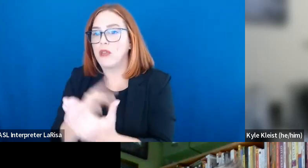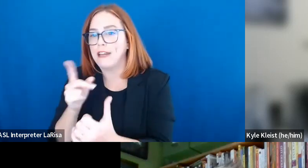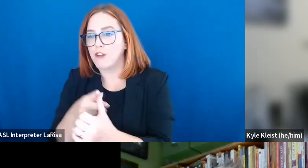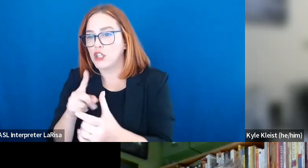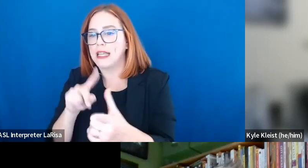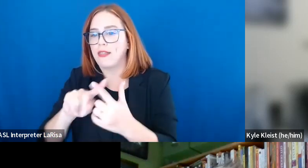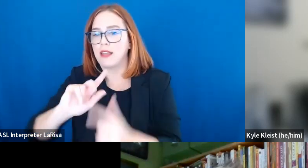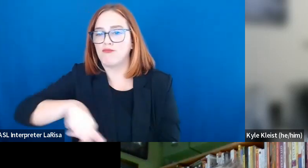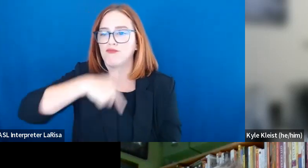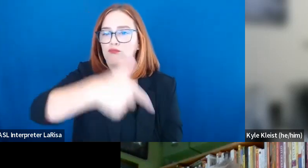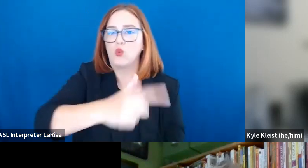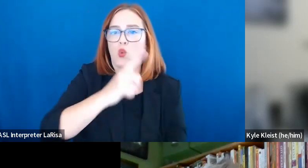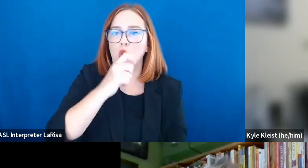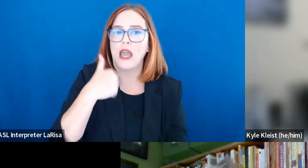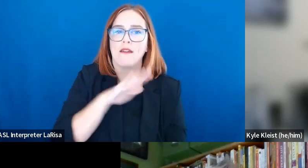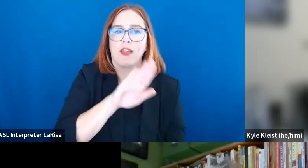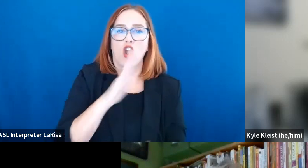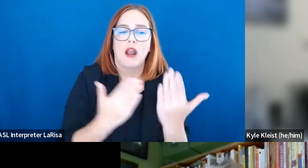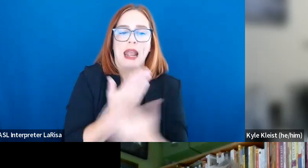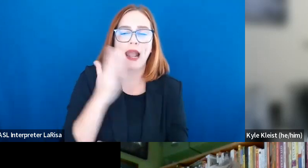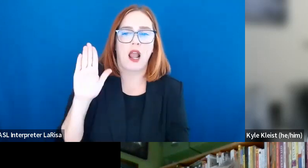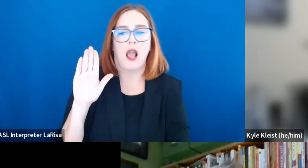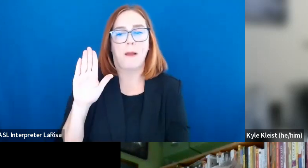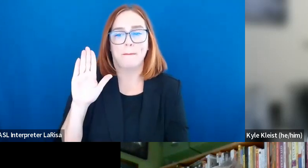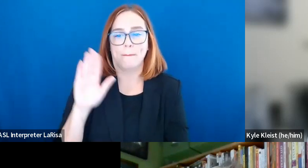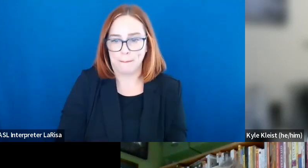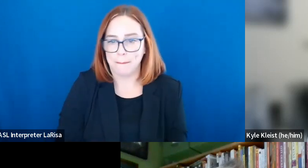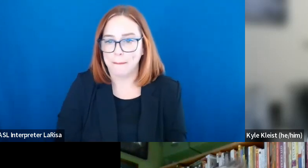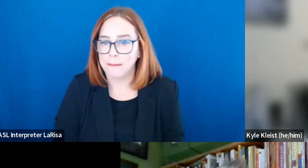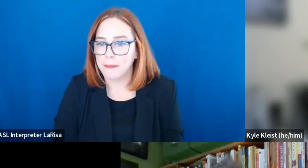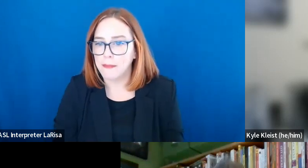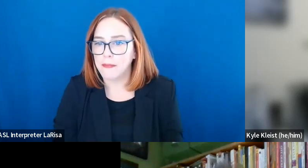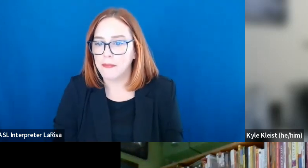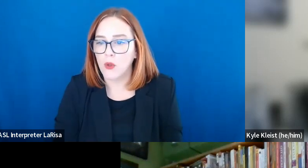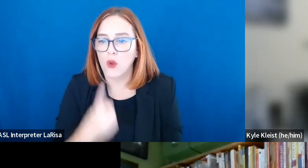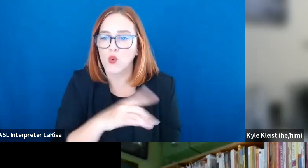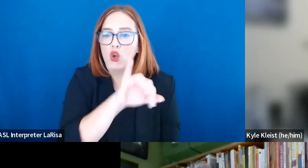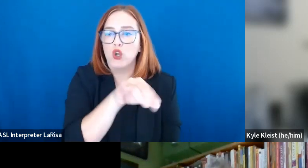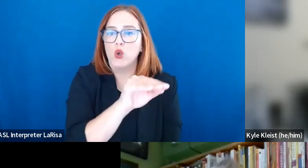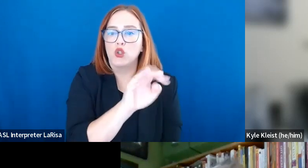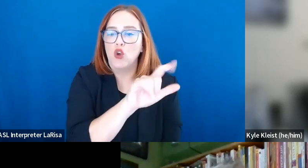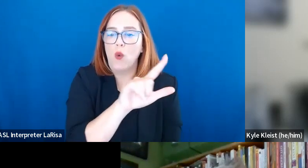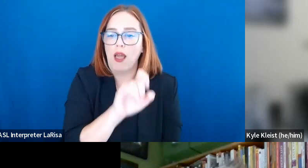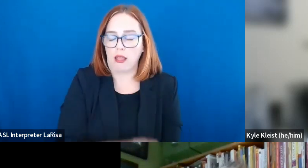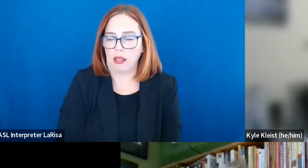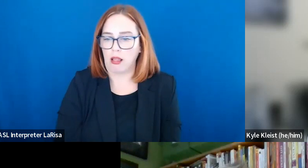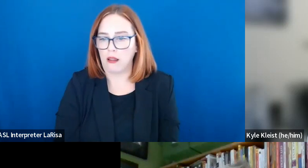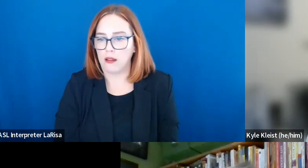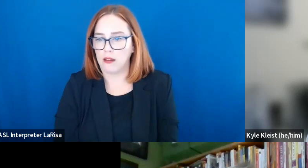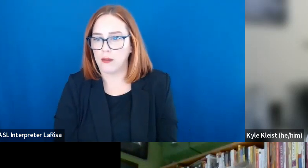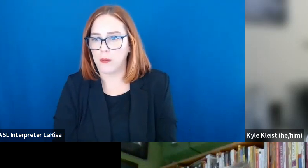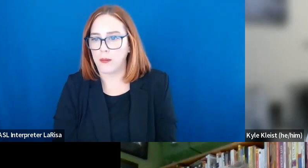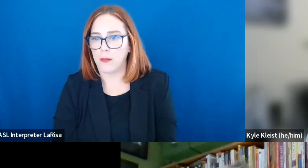we'll go directly to Joelle, who has her hand up. So Thank you, Arias. Kay Land says